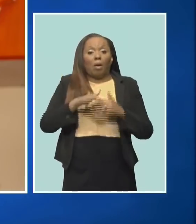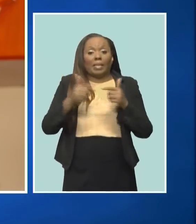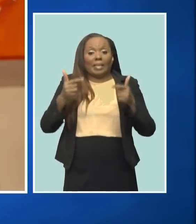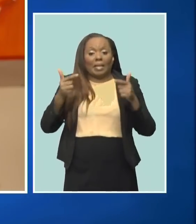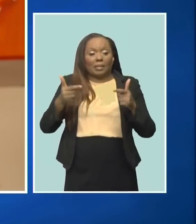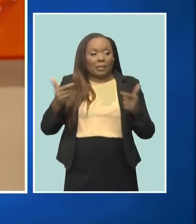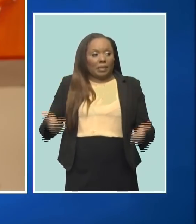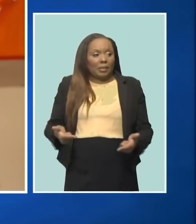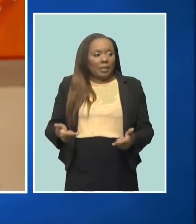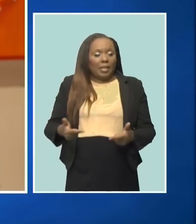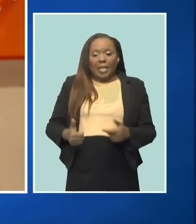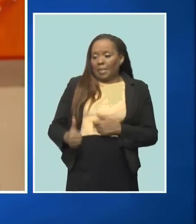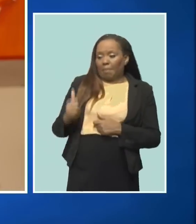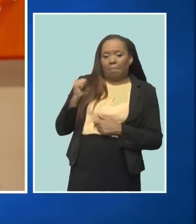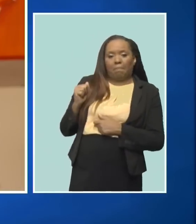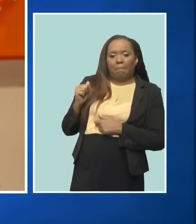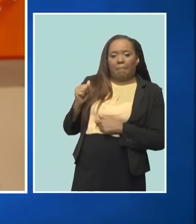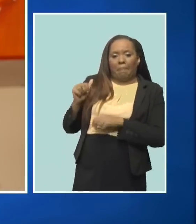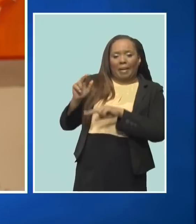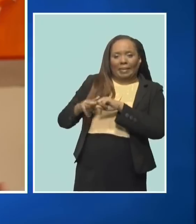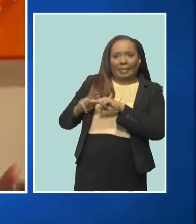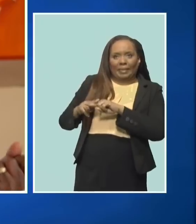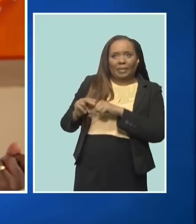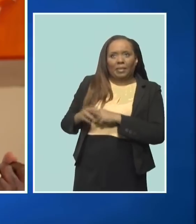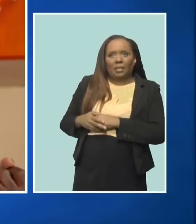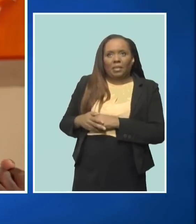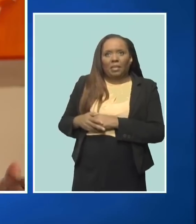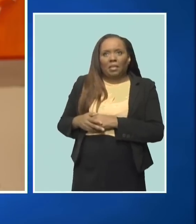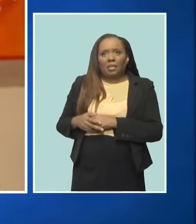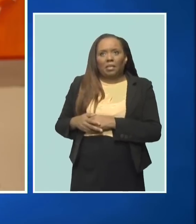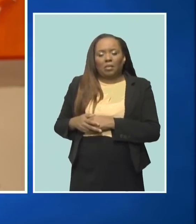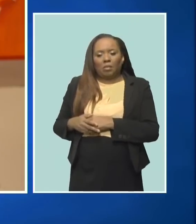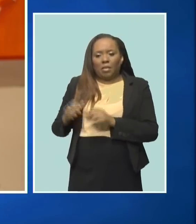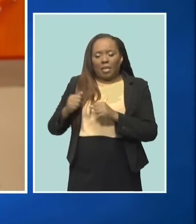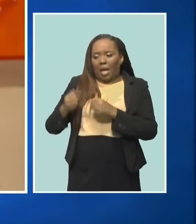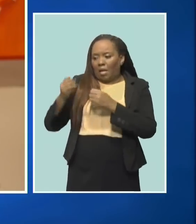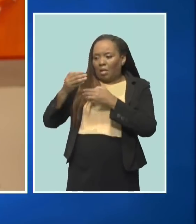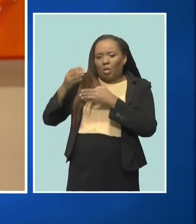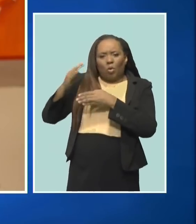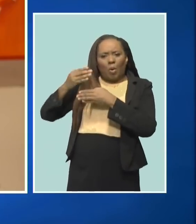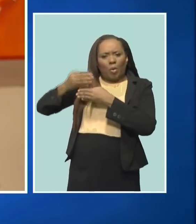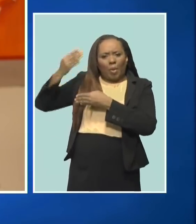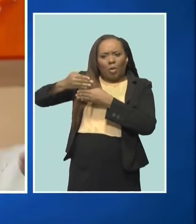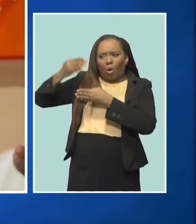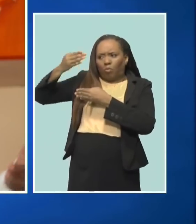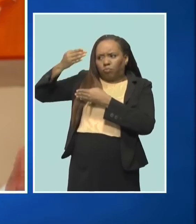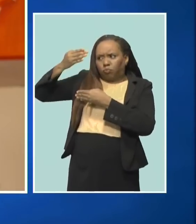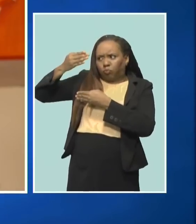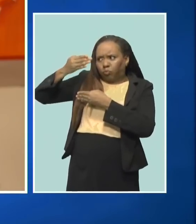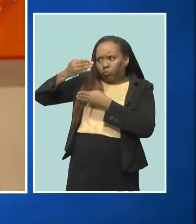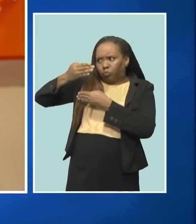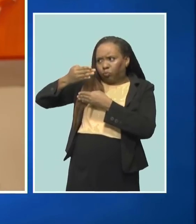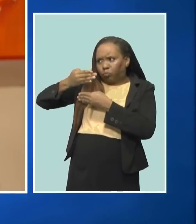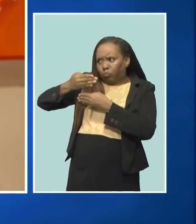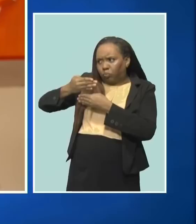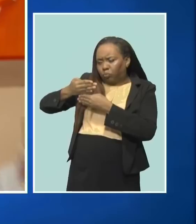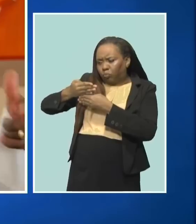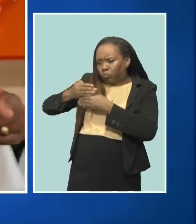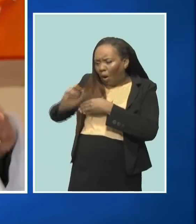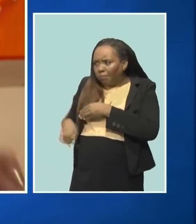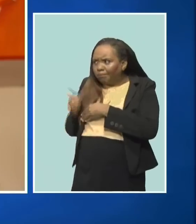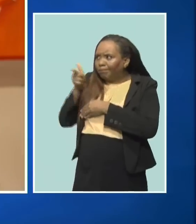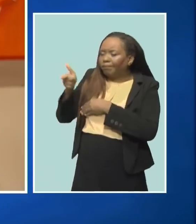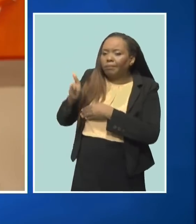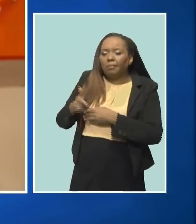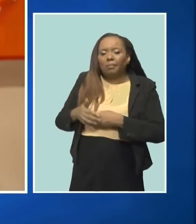and in their hands. So it's only a matter of just pulling down the window and shooting. But you can't see who's in the car. And as